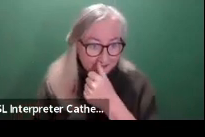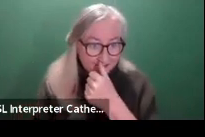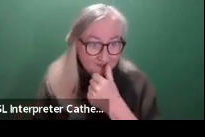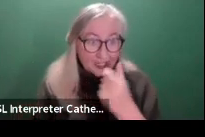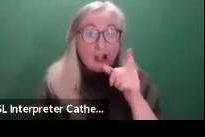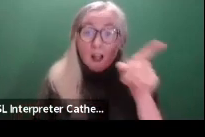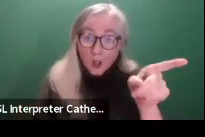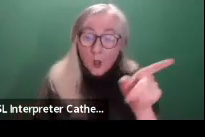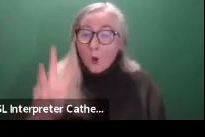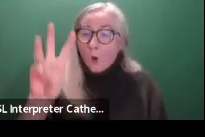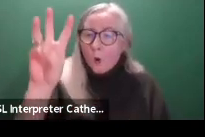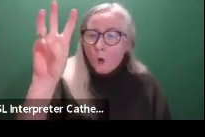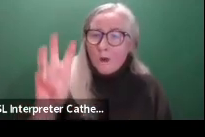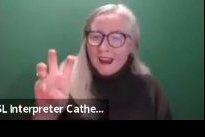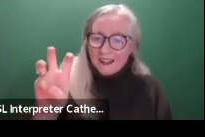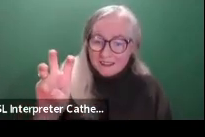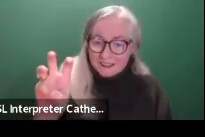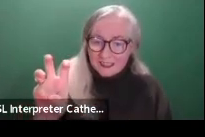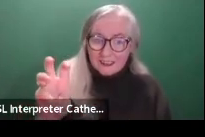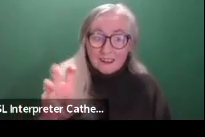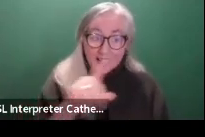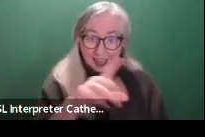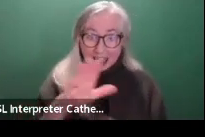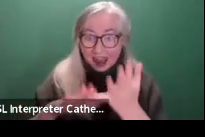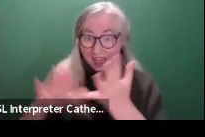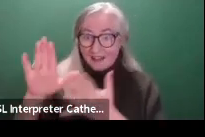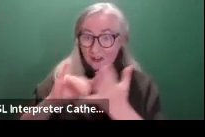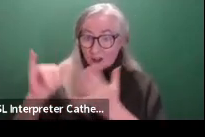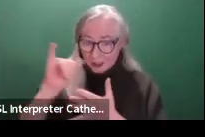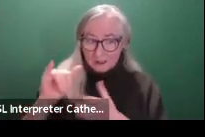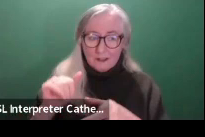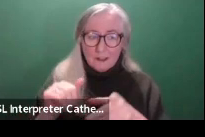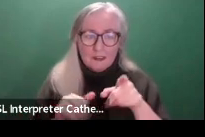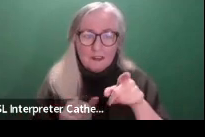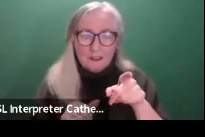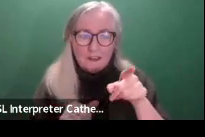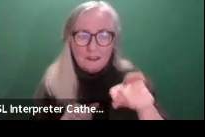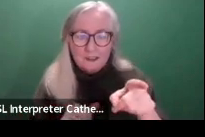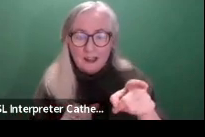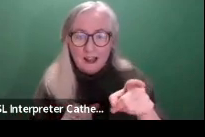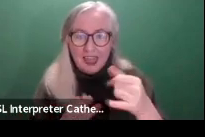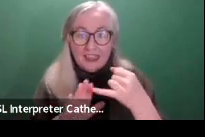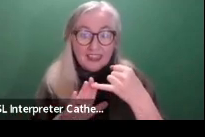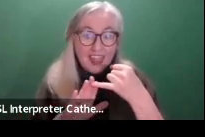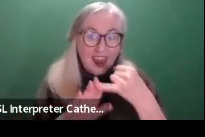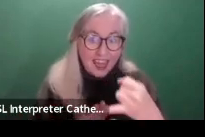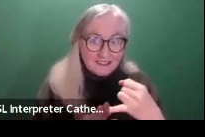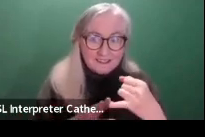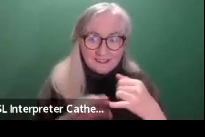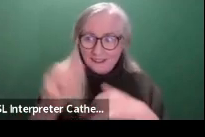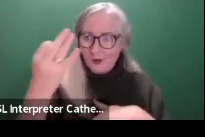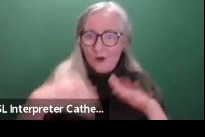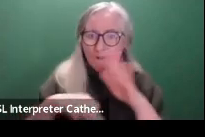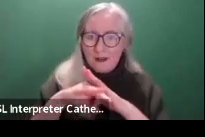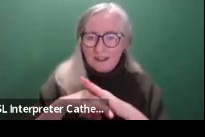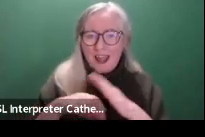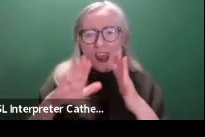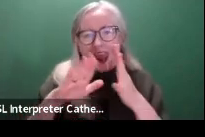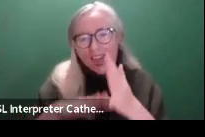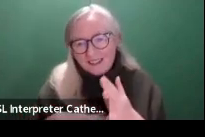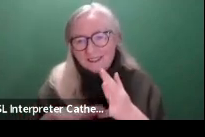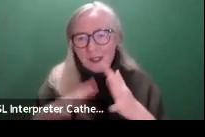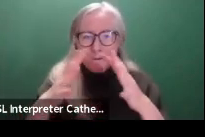Wales, they've just published, well, it was January last year, but they were the last government or the last government so